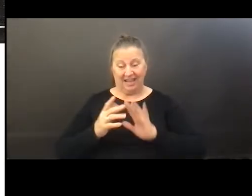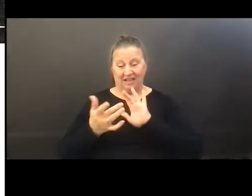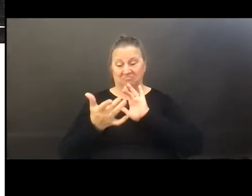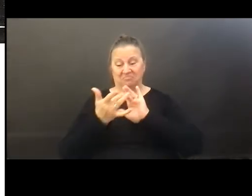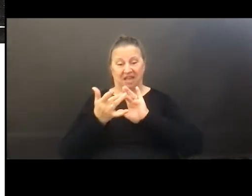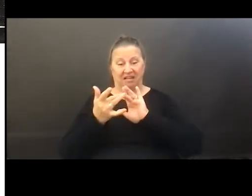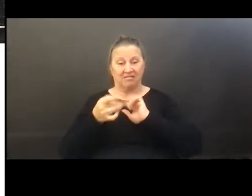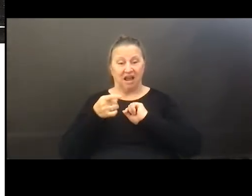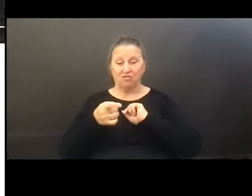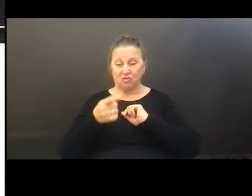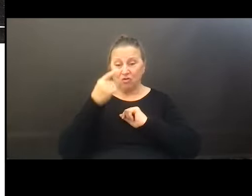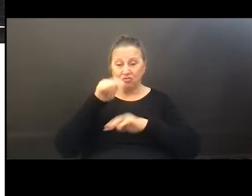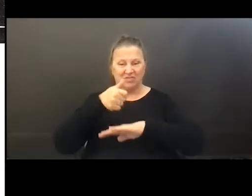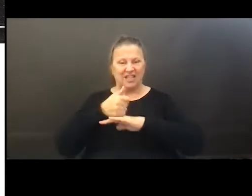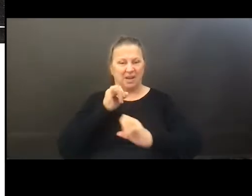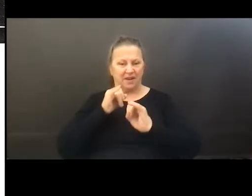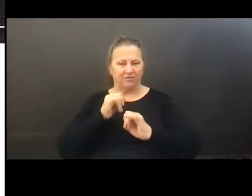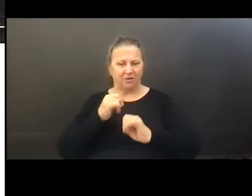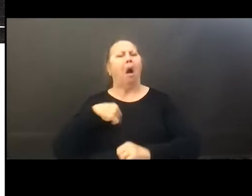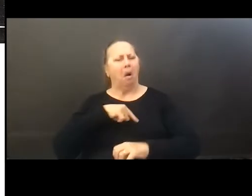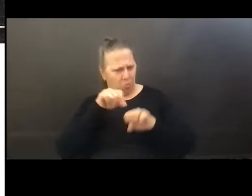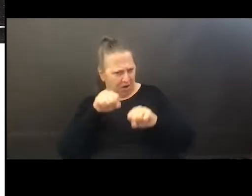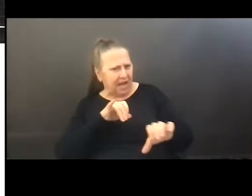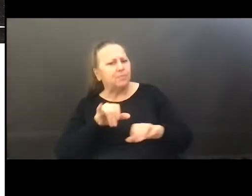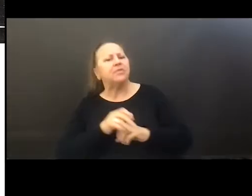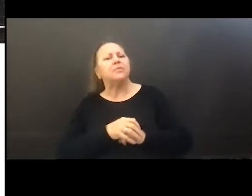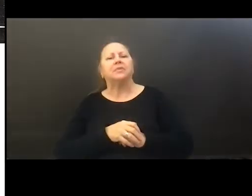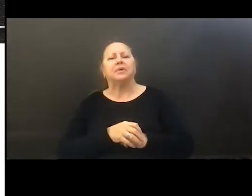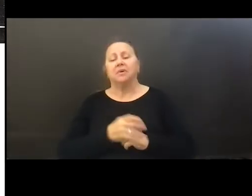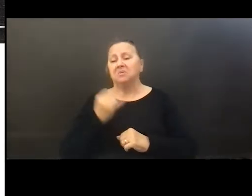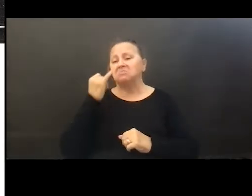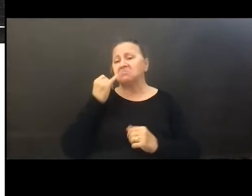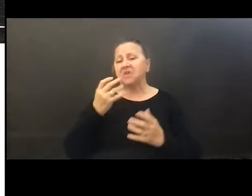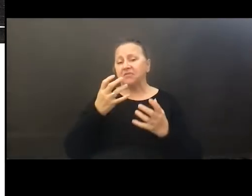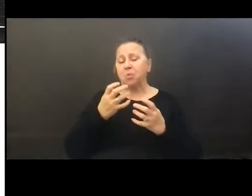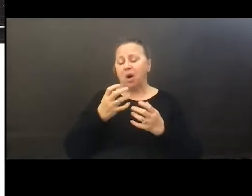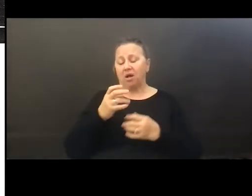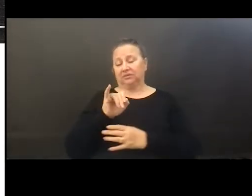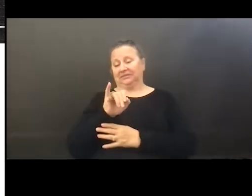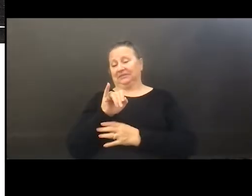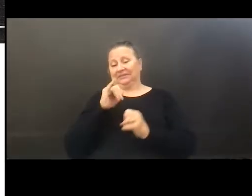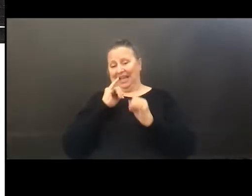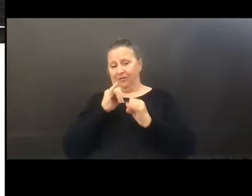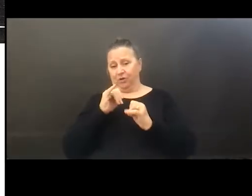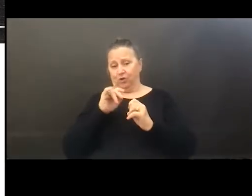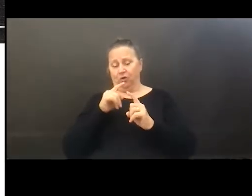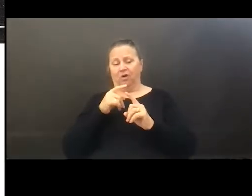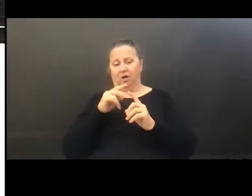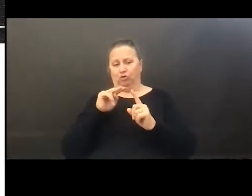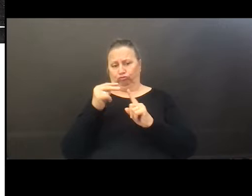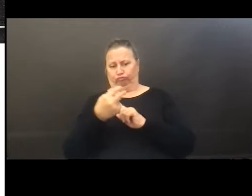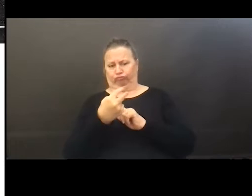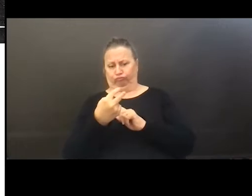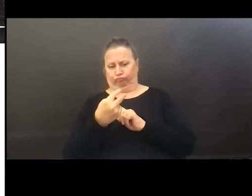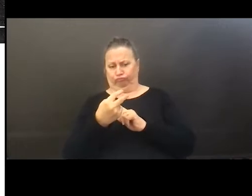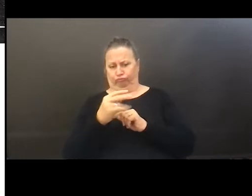an interview. We can help you with that as well. You want to take the interview and look at it from the employer's perspective. Why are they